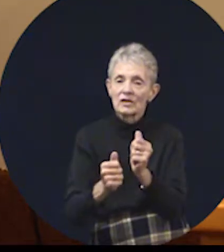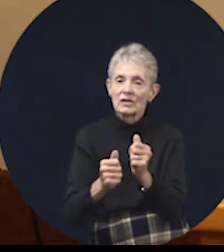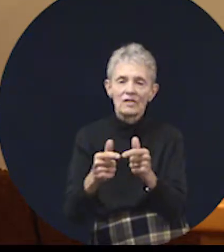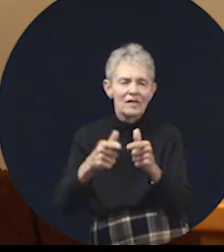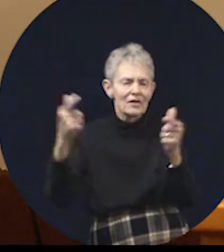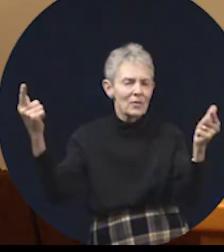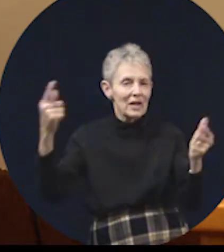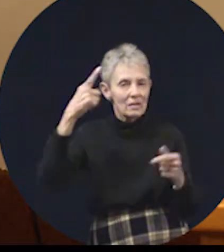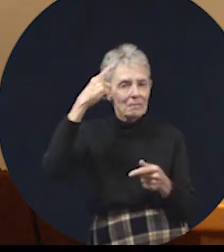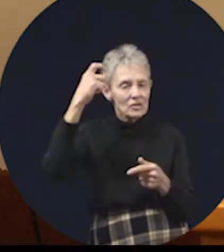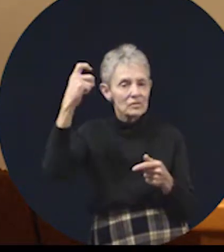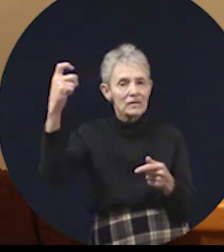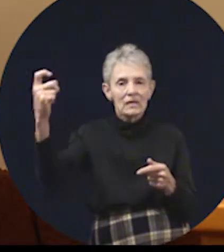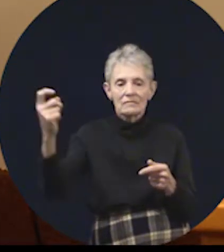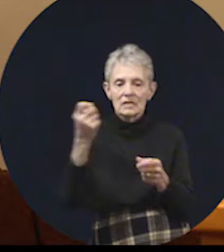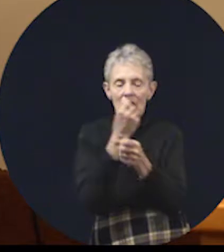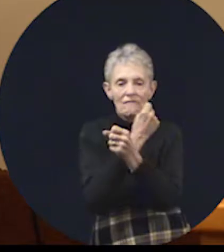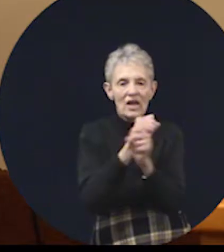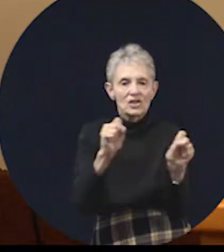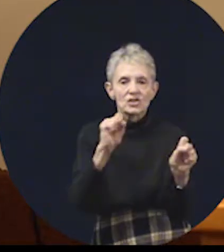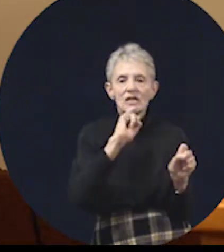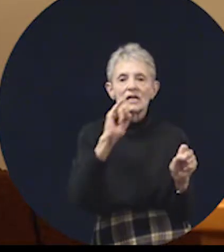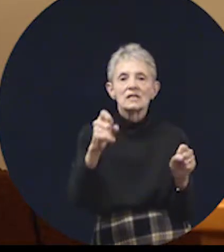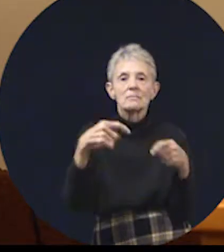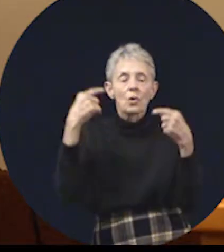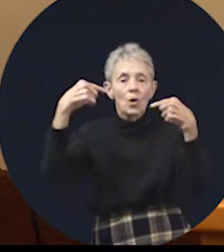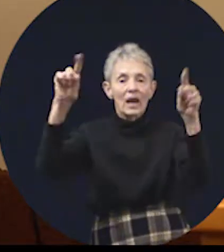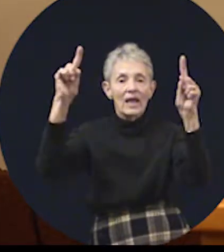salvation is proclaimed to the whole world.